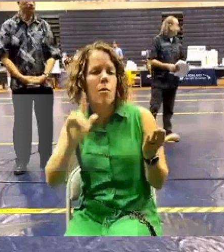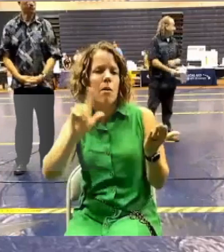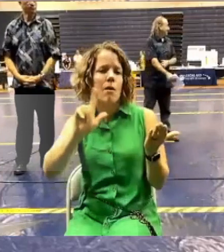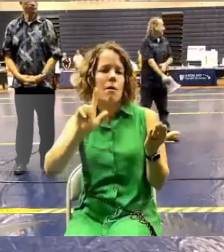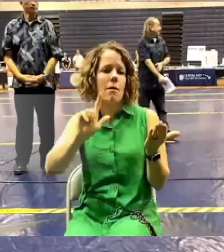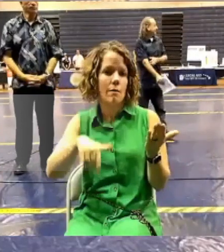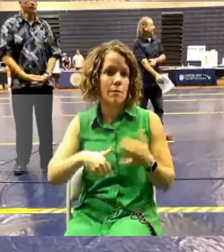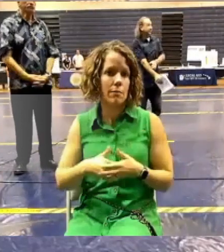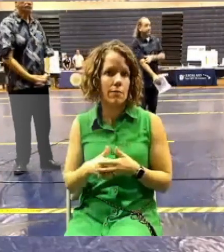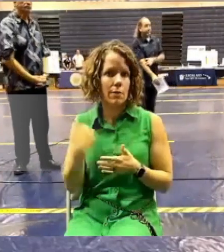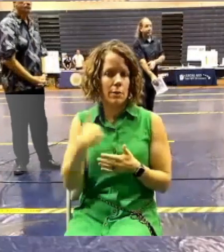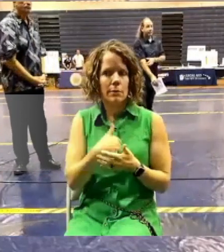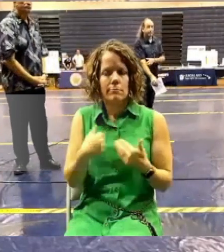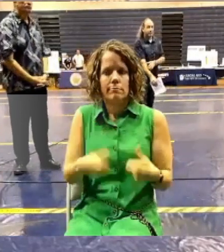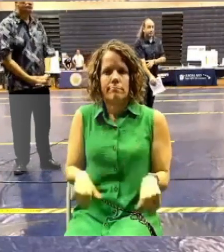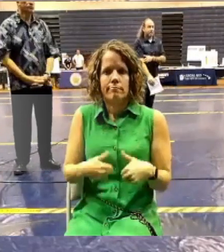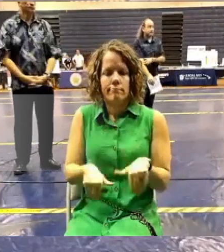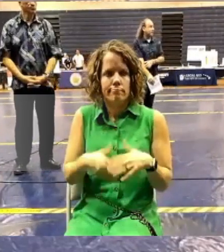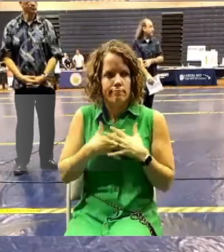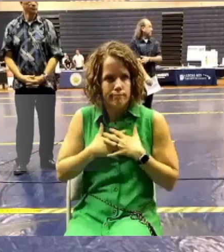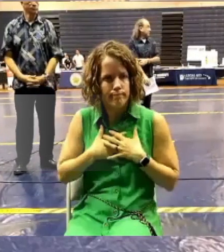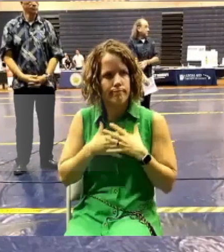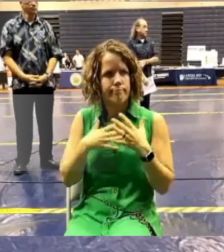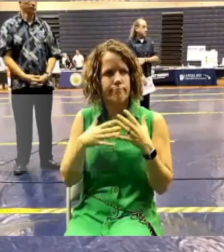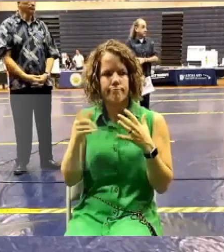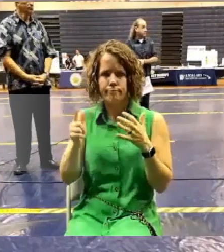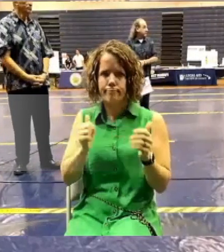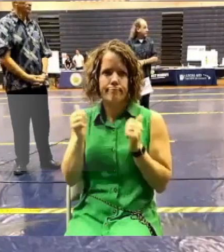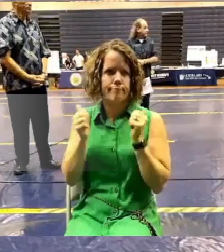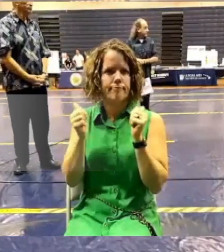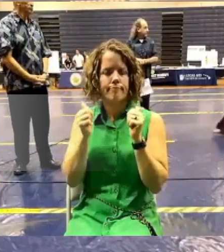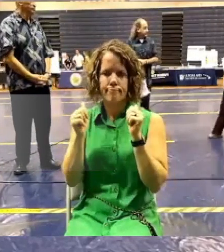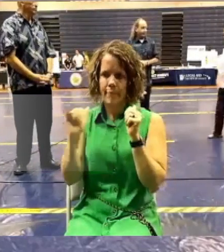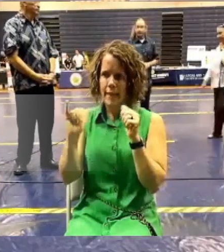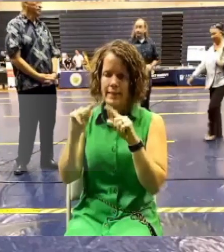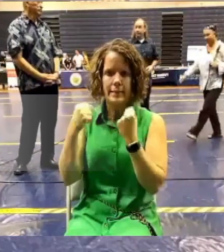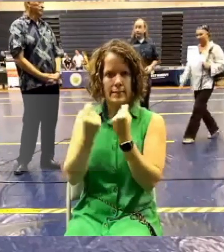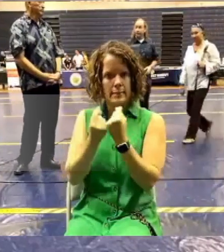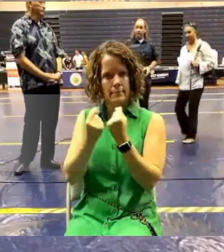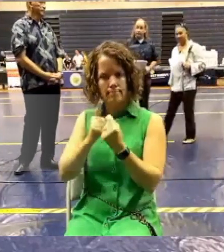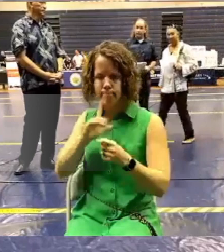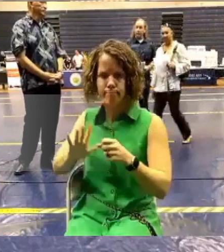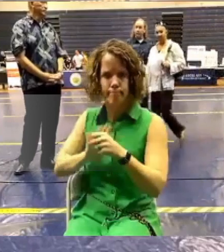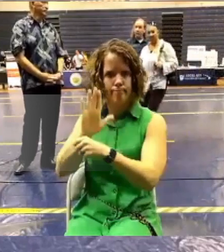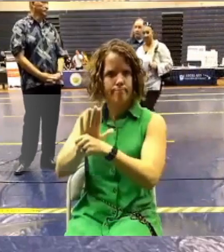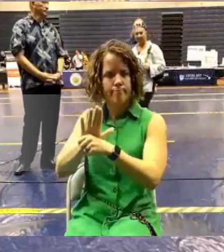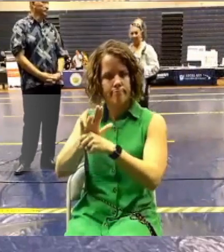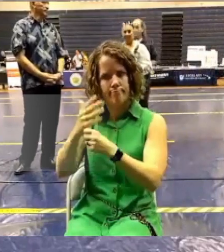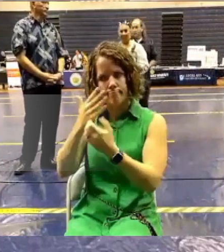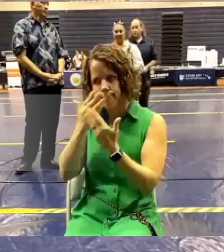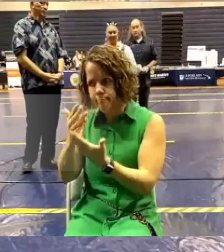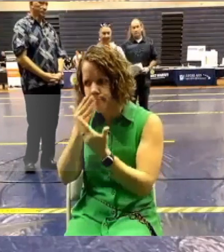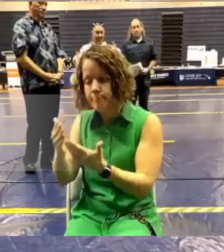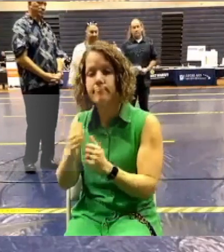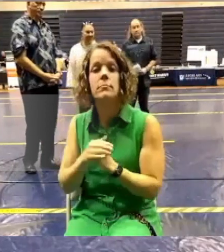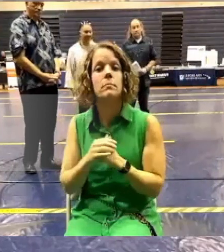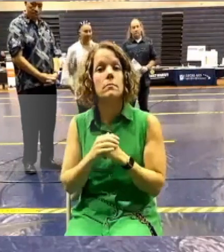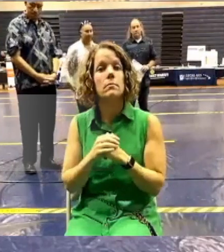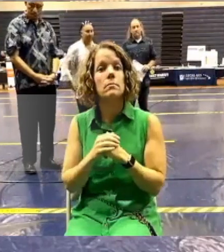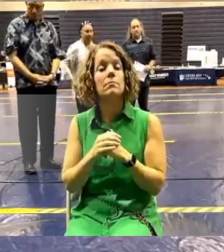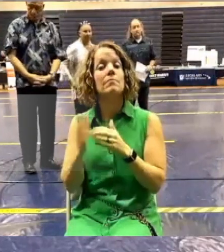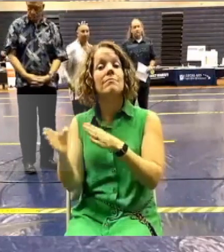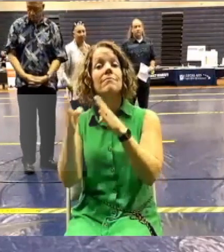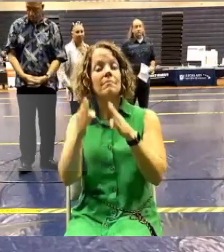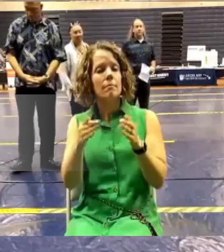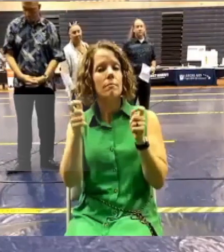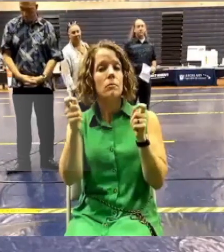community. We could not have a more spirited, a more inspired team. So you'll be hearing from them. You'll also be hearing from our Director of Department